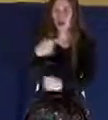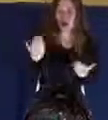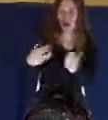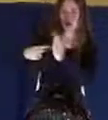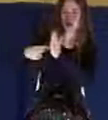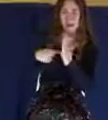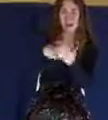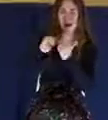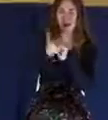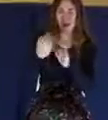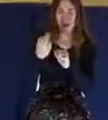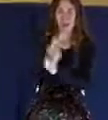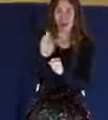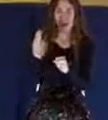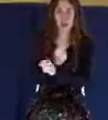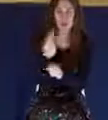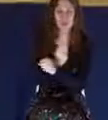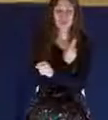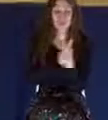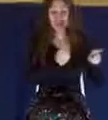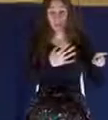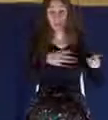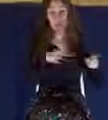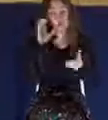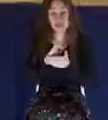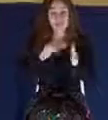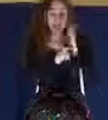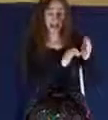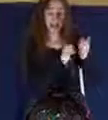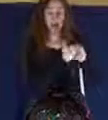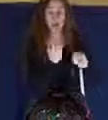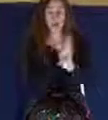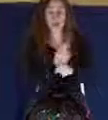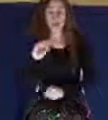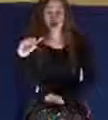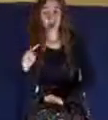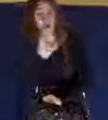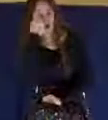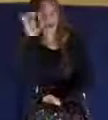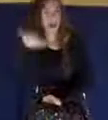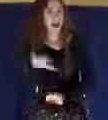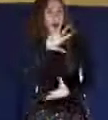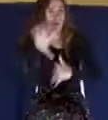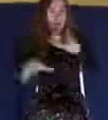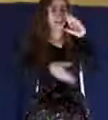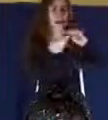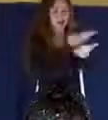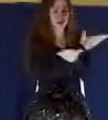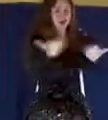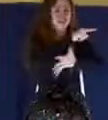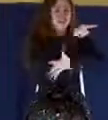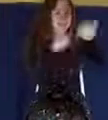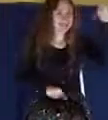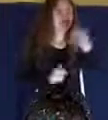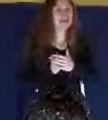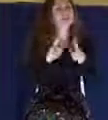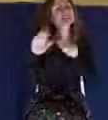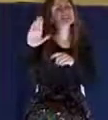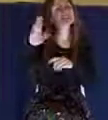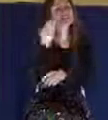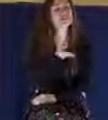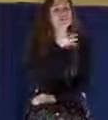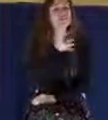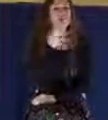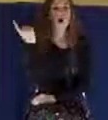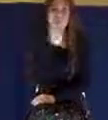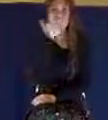Moms seem to already know how to do that. Seems like they always have the ability to keep us fed and put